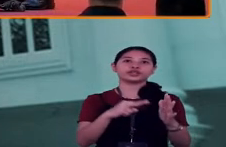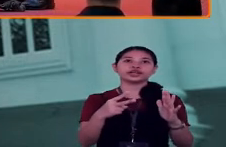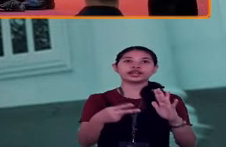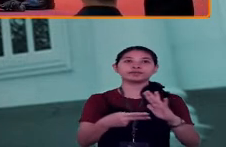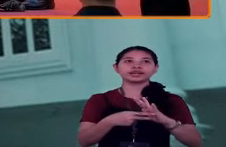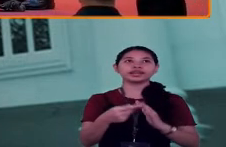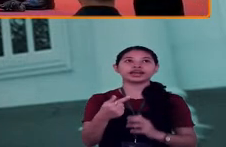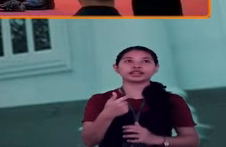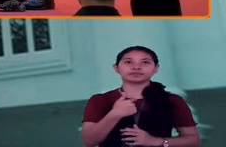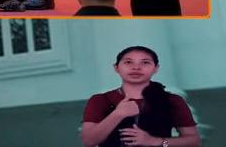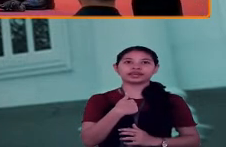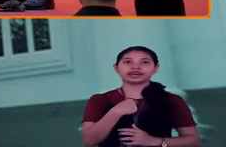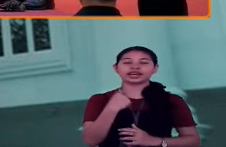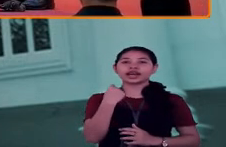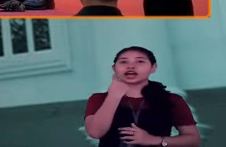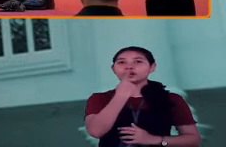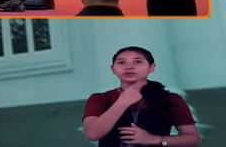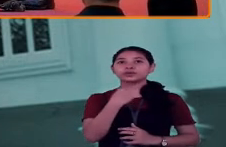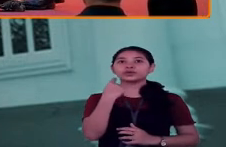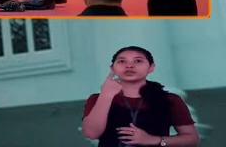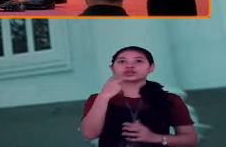Whosoever surely meaneth me,